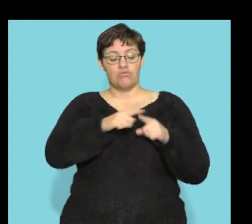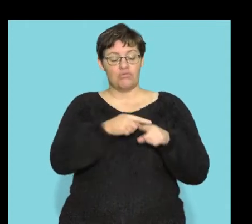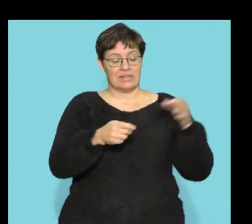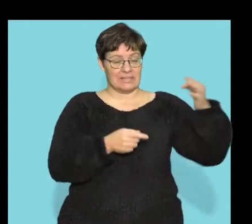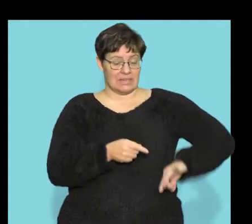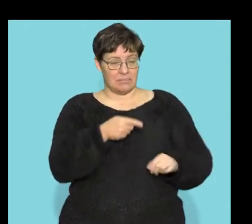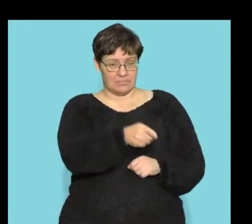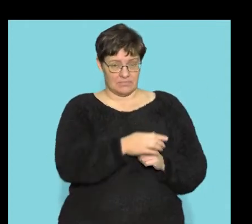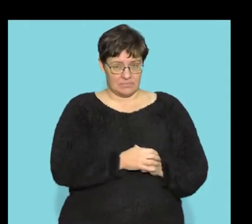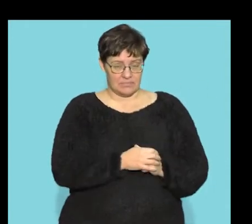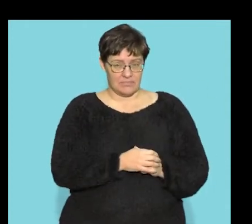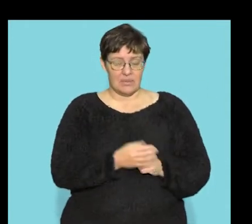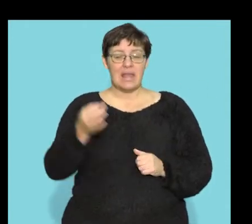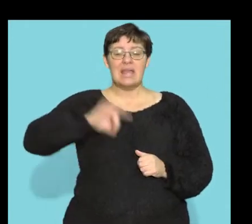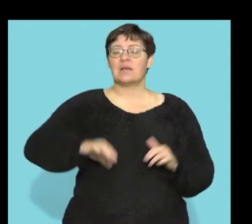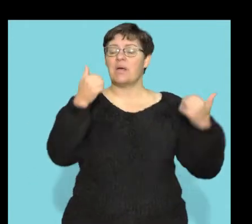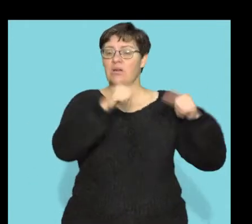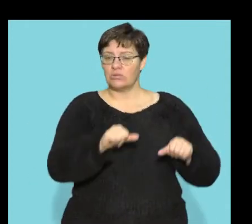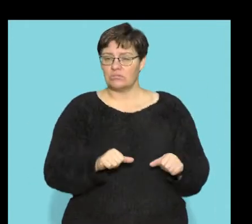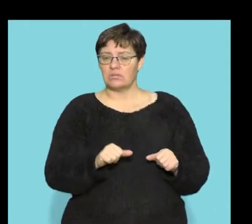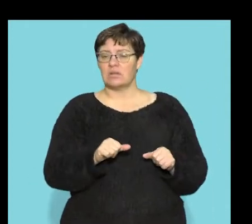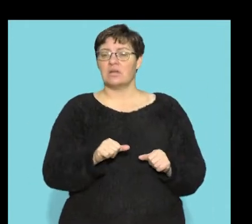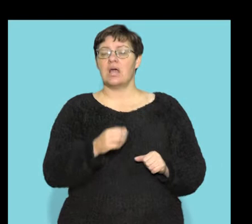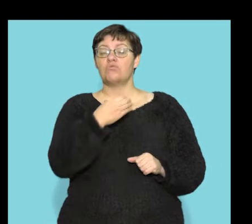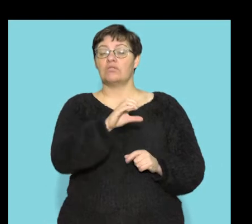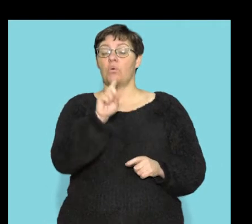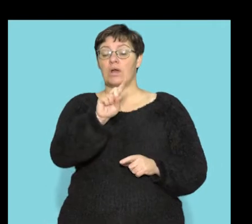right? It's an income account with a credit of